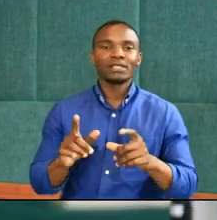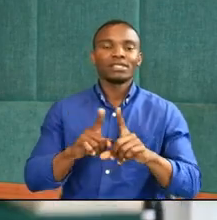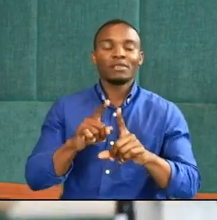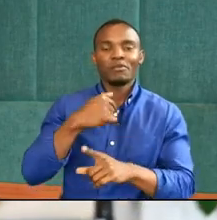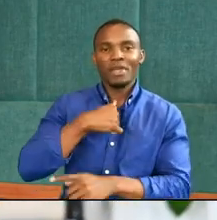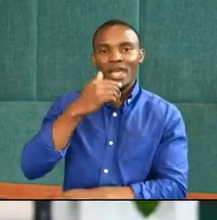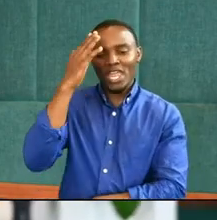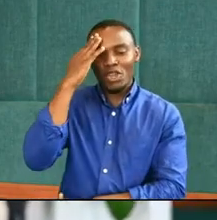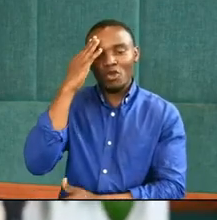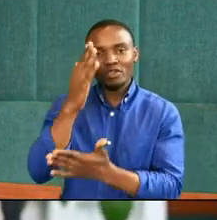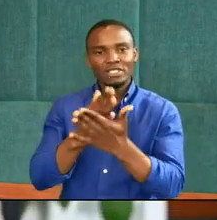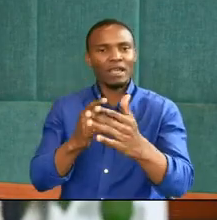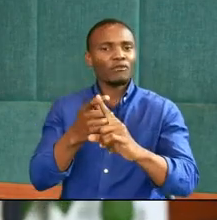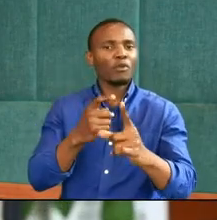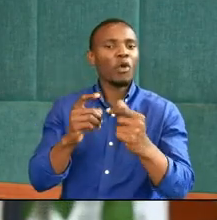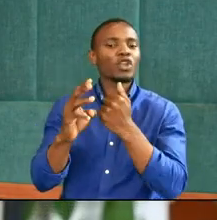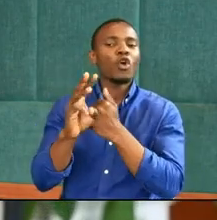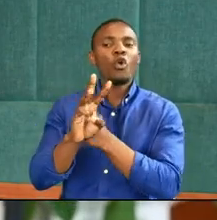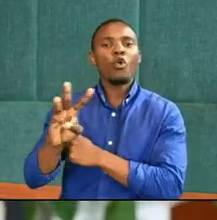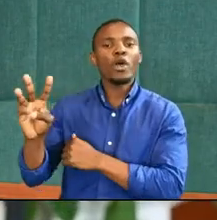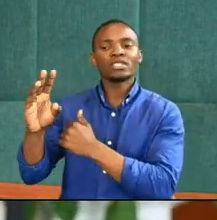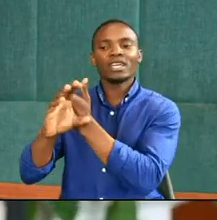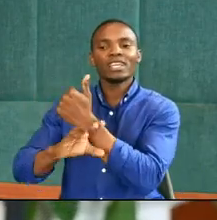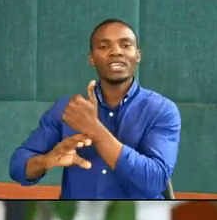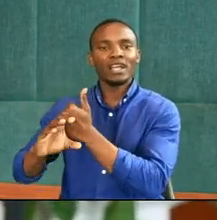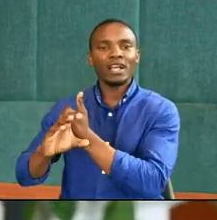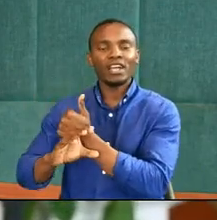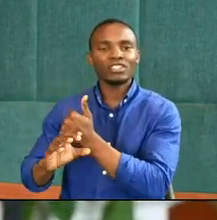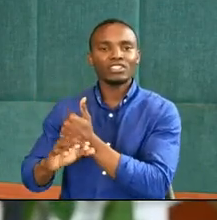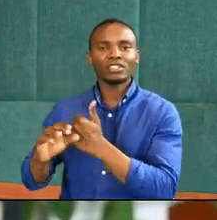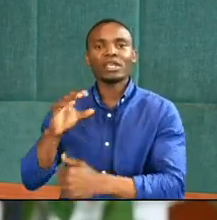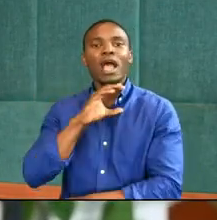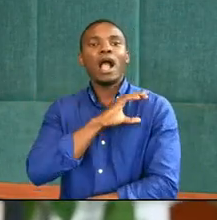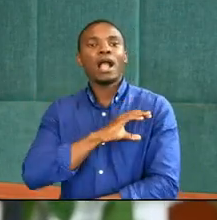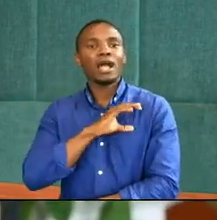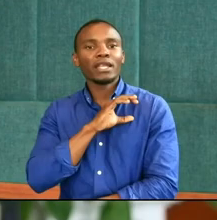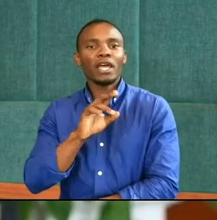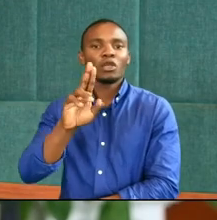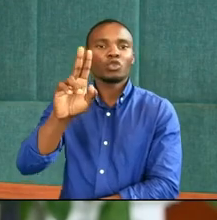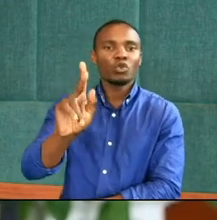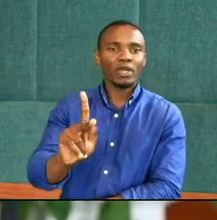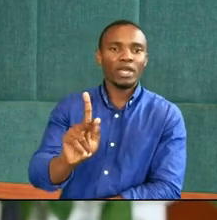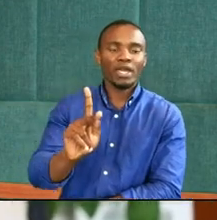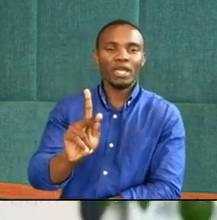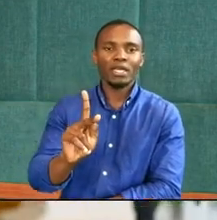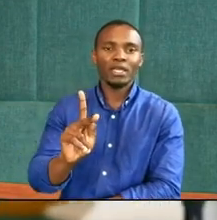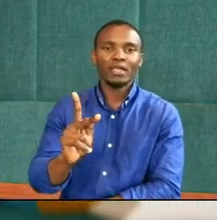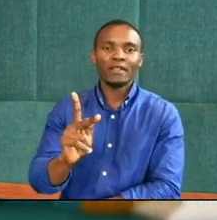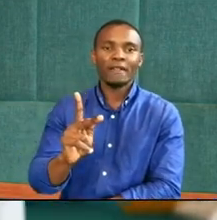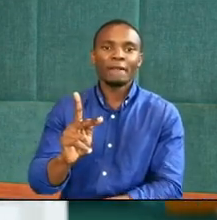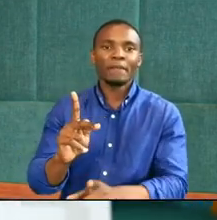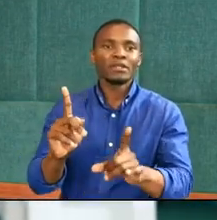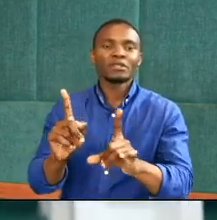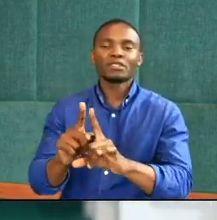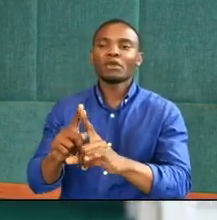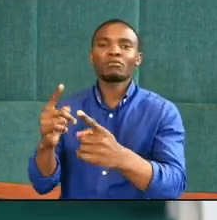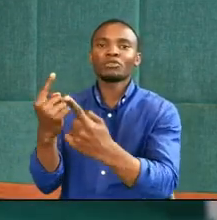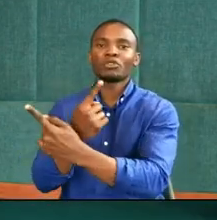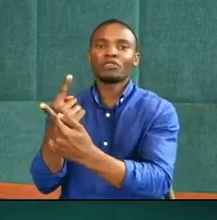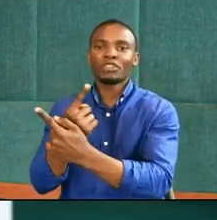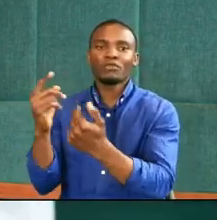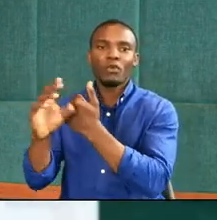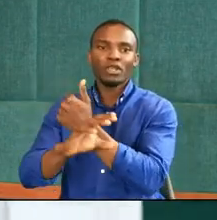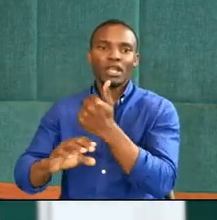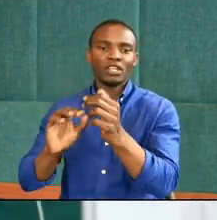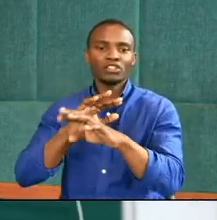western part of the world, folks up in Canada, folks up in UK, and folks in the Caribbean and all